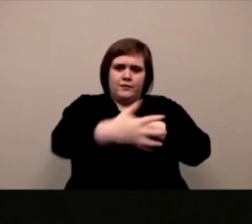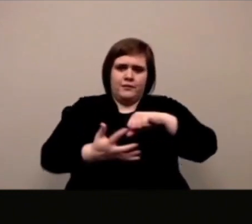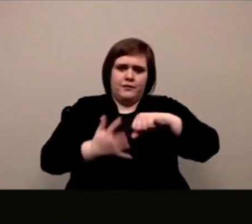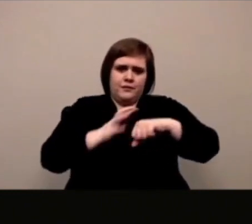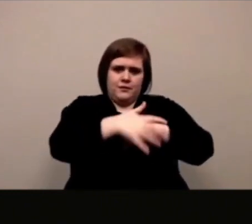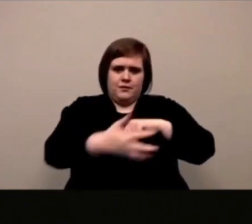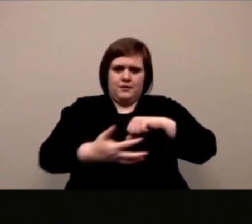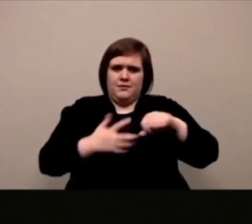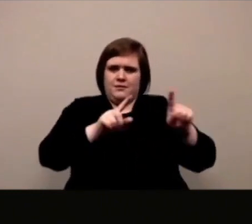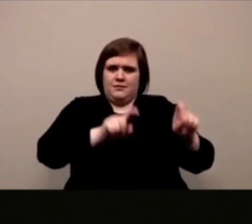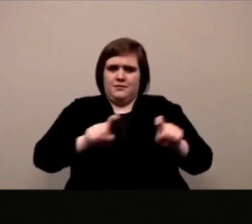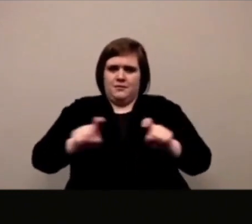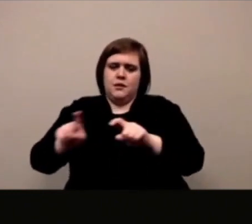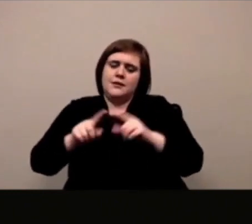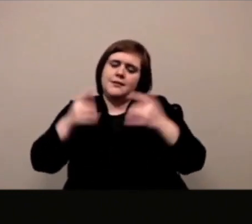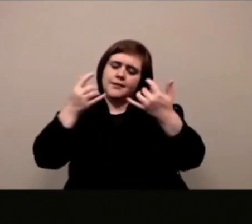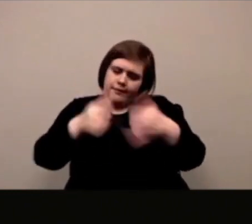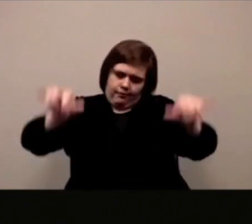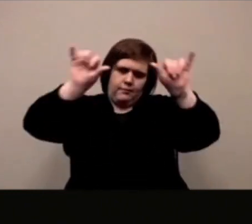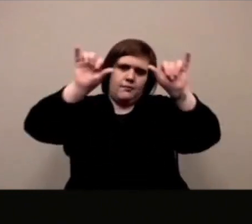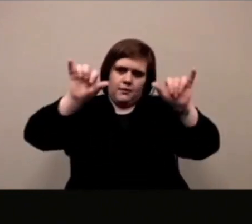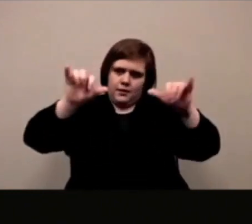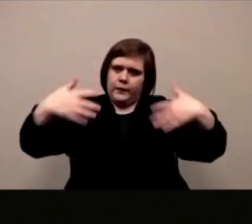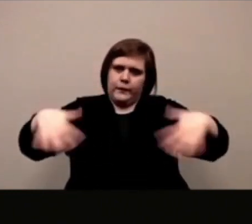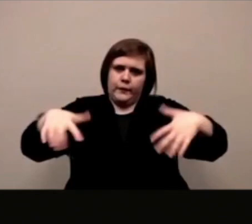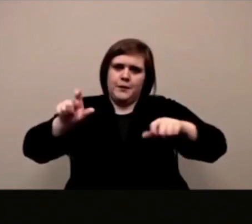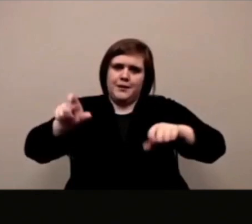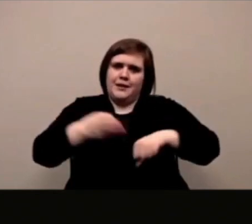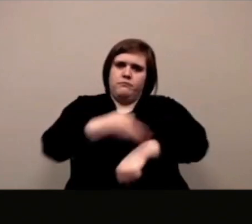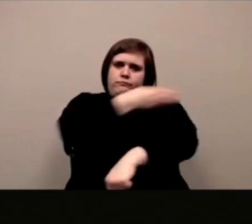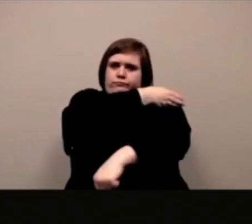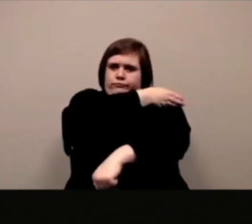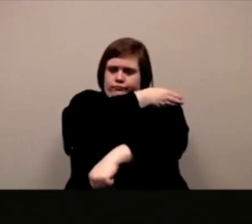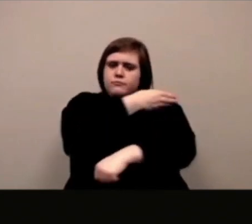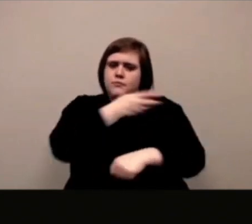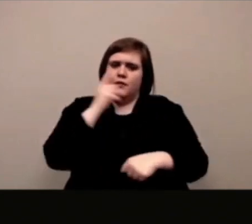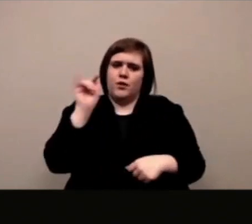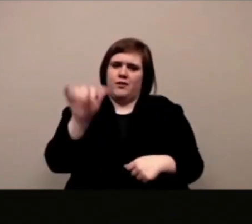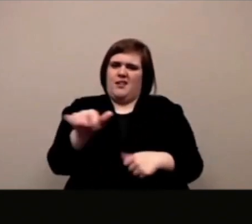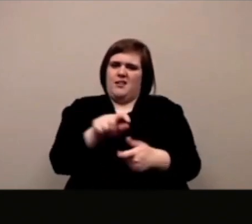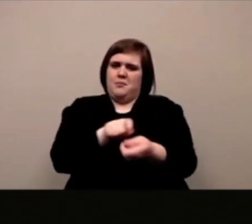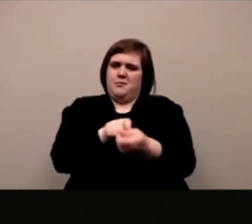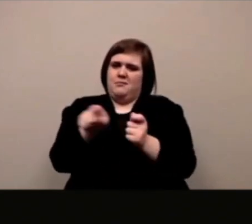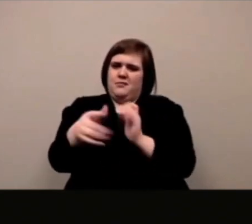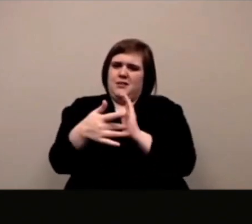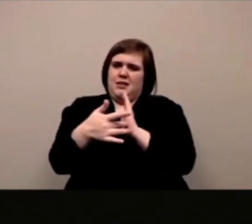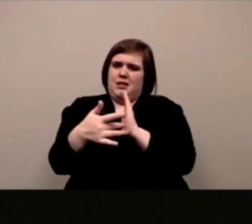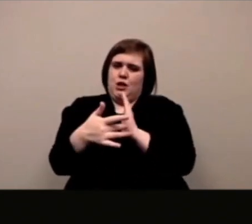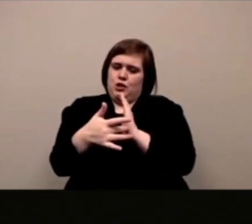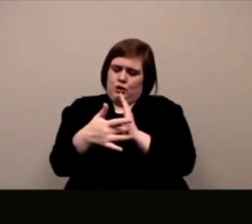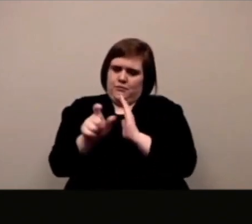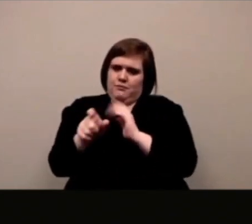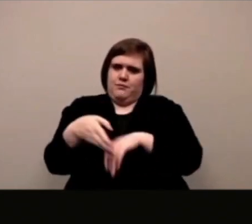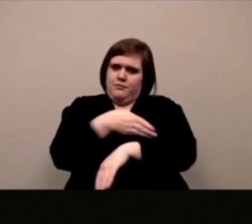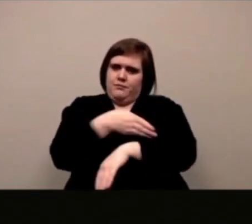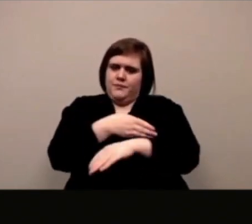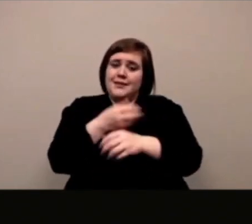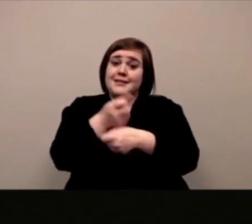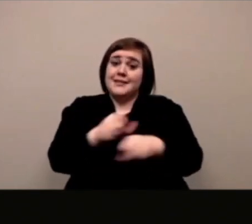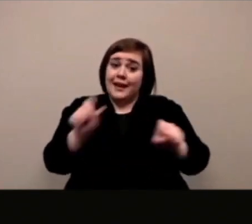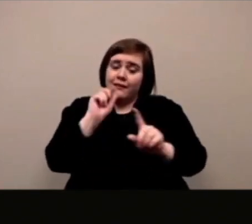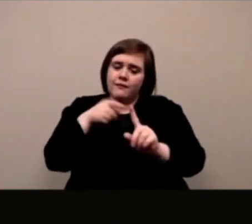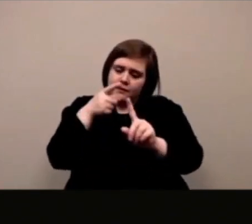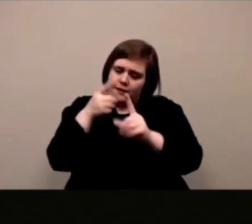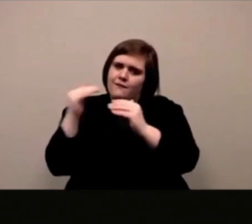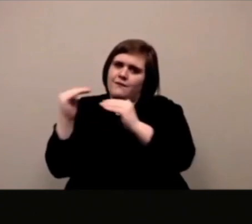That said, there's a long way to go in transparency for that technology and making sure that things are safe and fair for everyone to